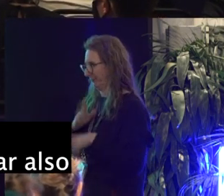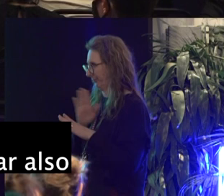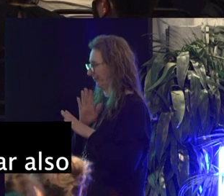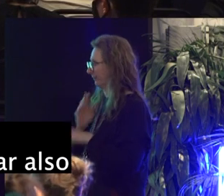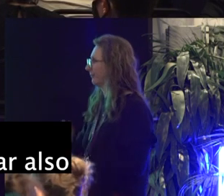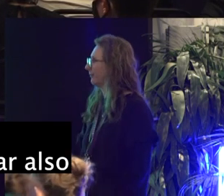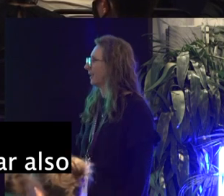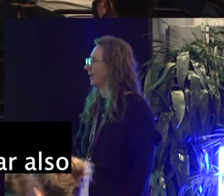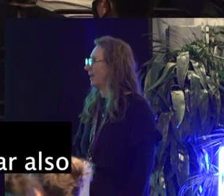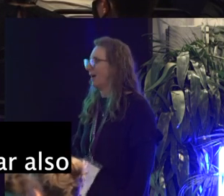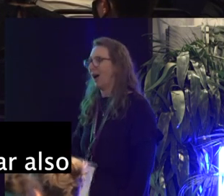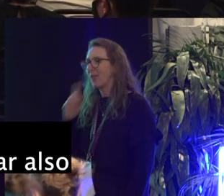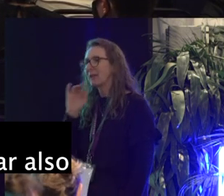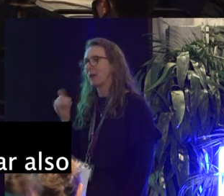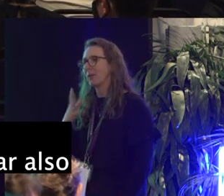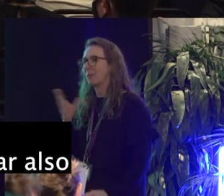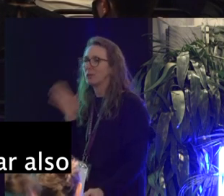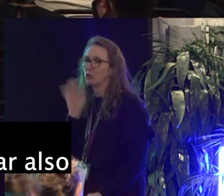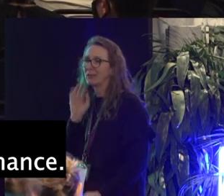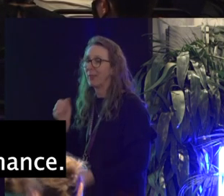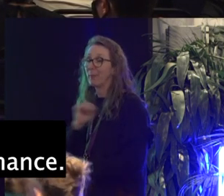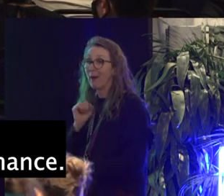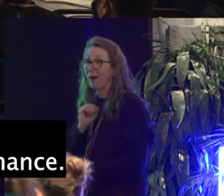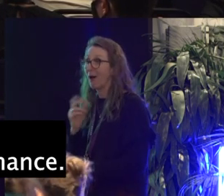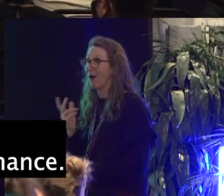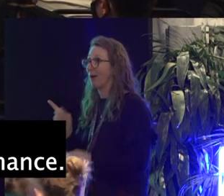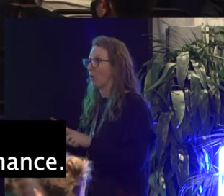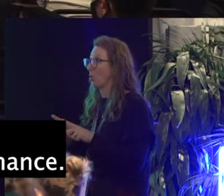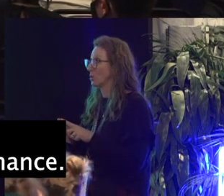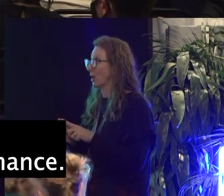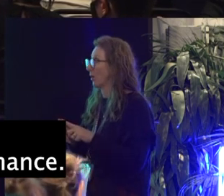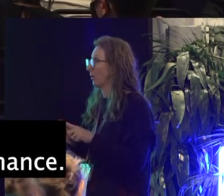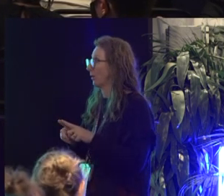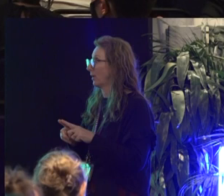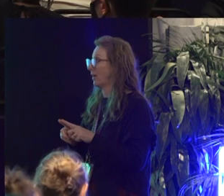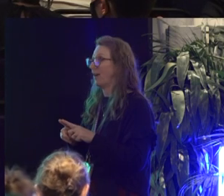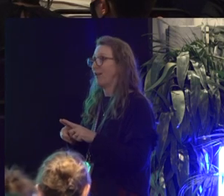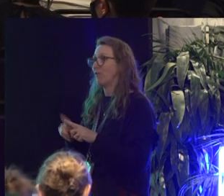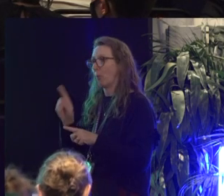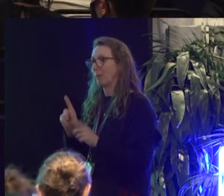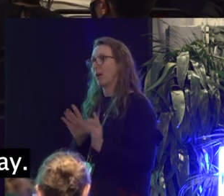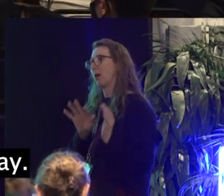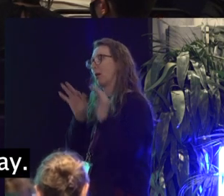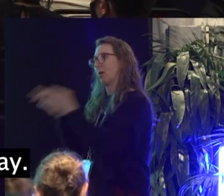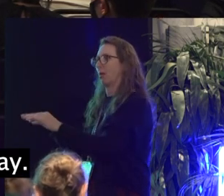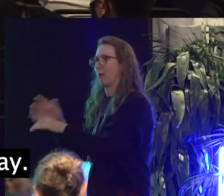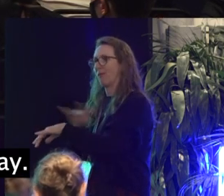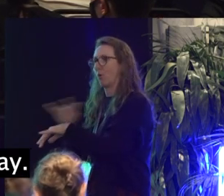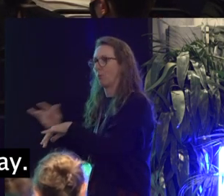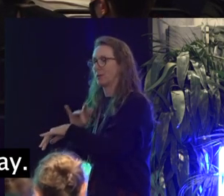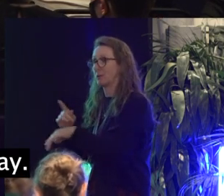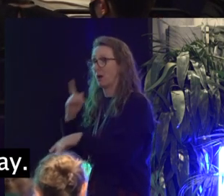I imagine there'll be some drinks in the bar also for people that aren't going to the performance. I think